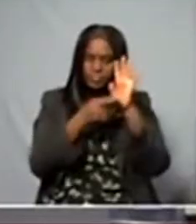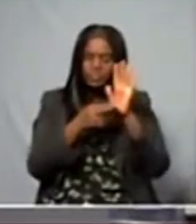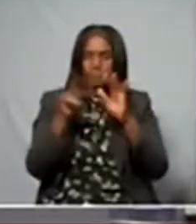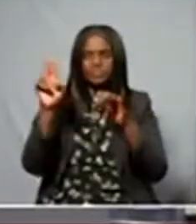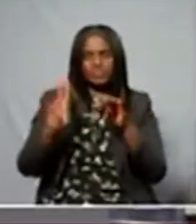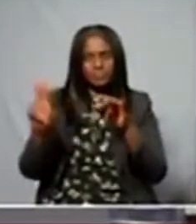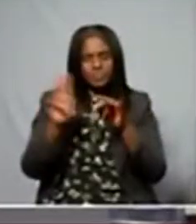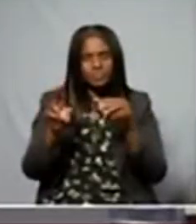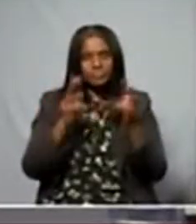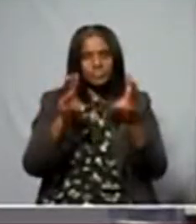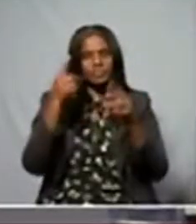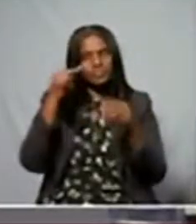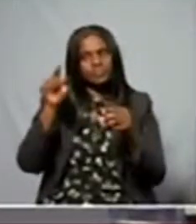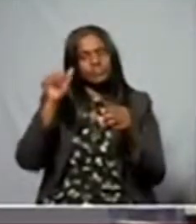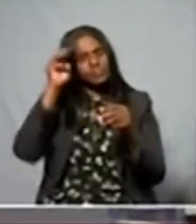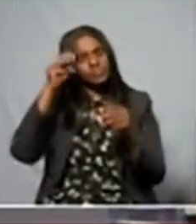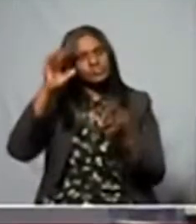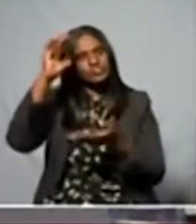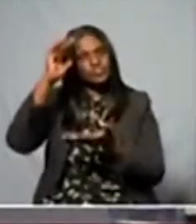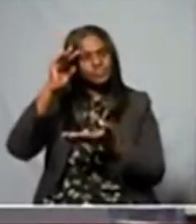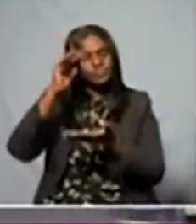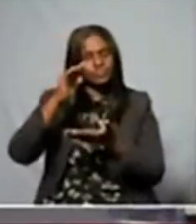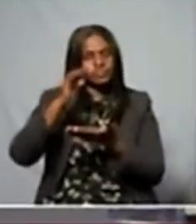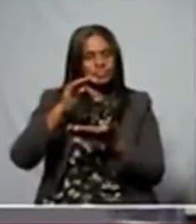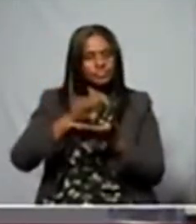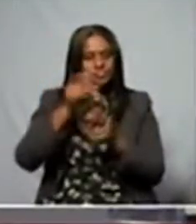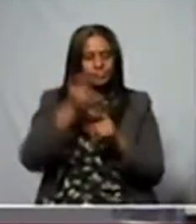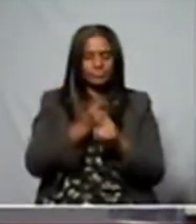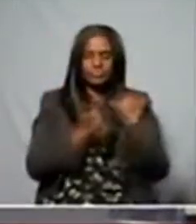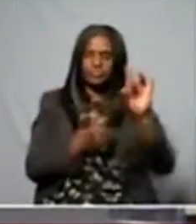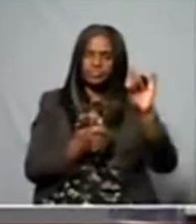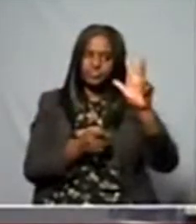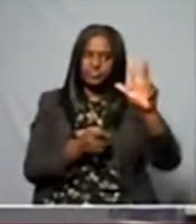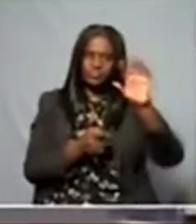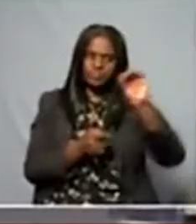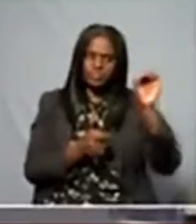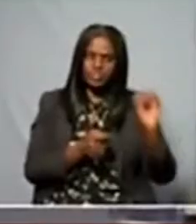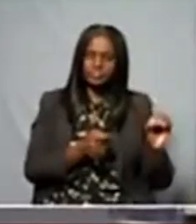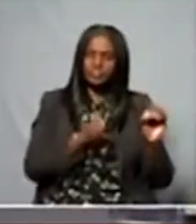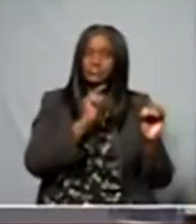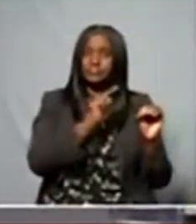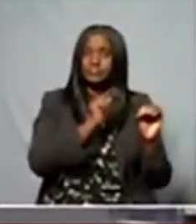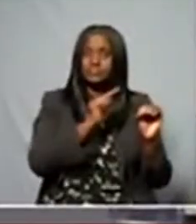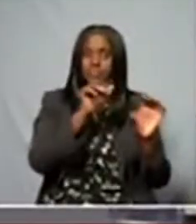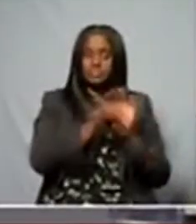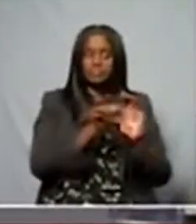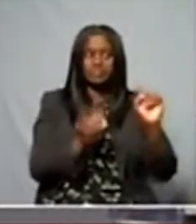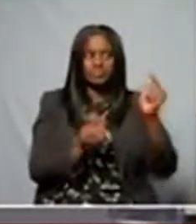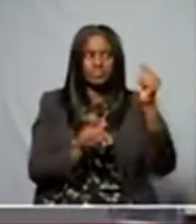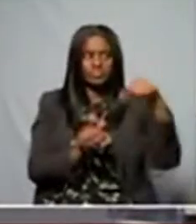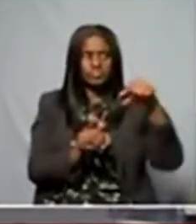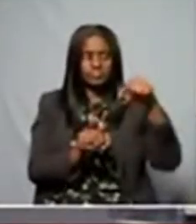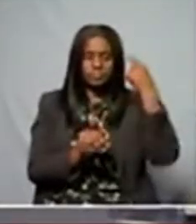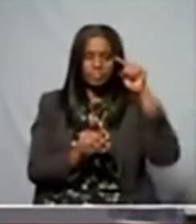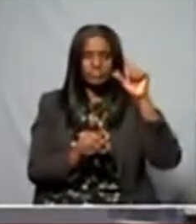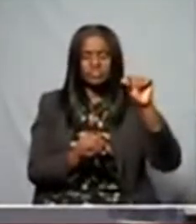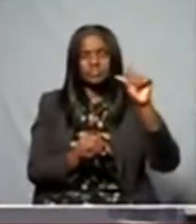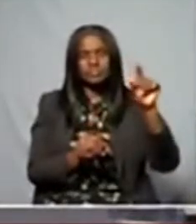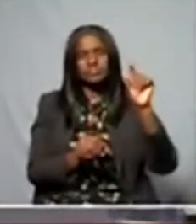absorption capacity of the ministry reduced from 83% in the first quarter of